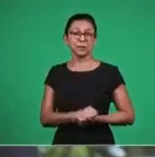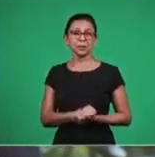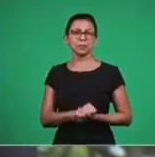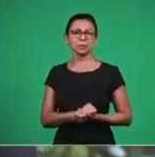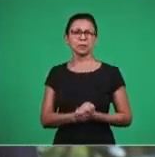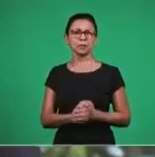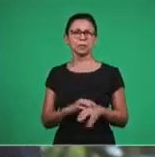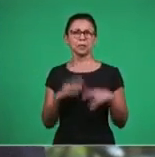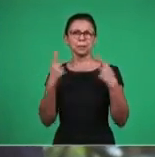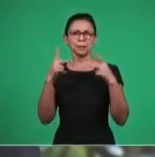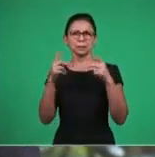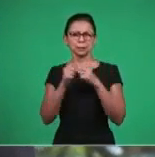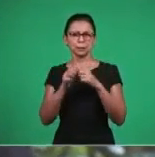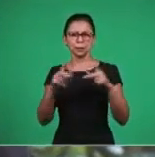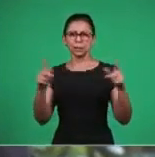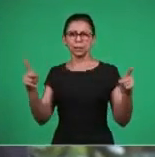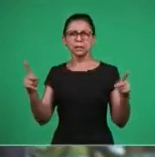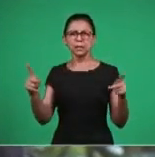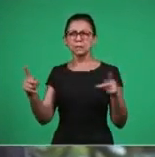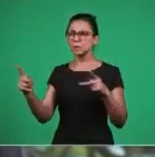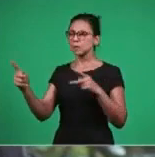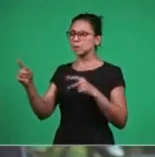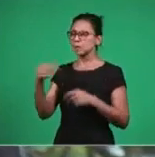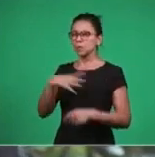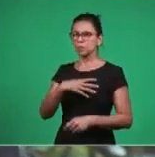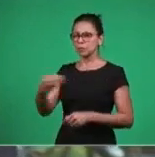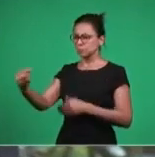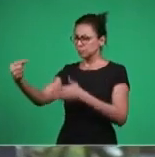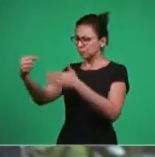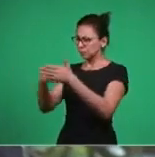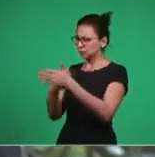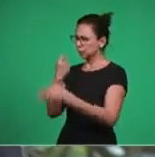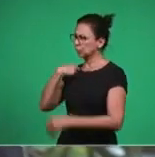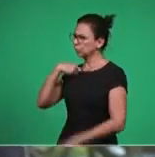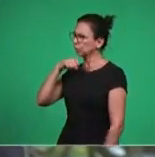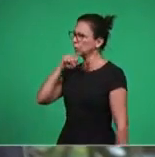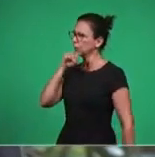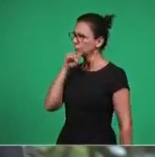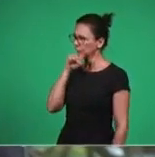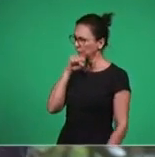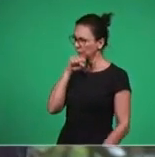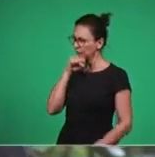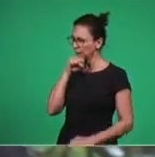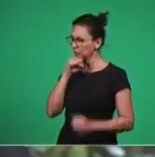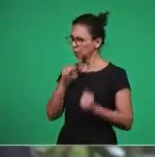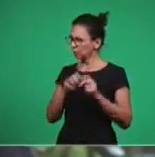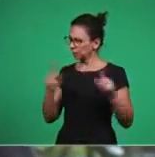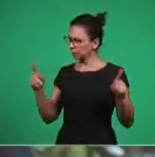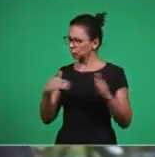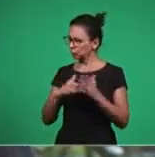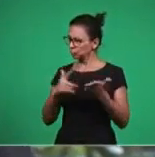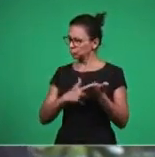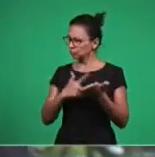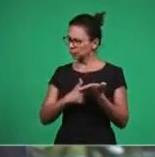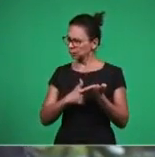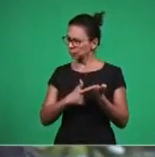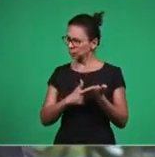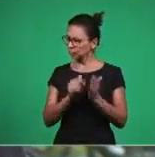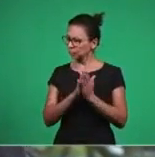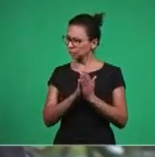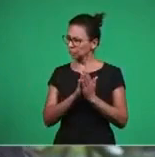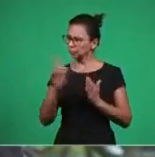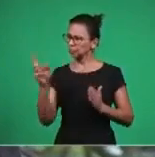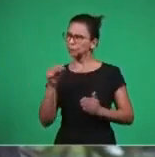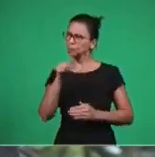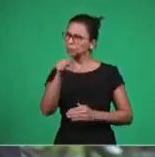the preaching about the Revelation, my son asked me, "Daddy, the last book of Revelations, of